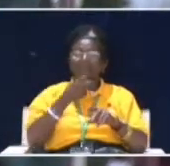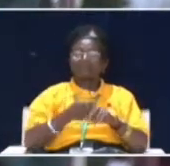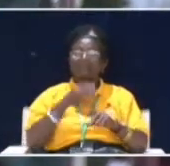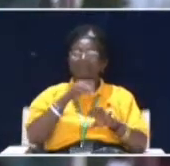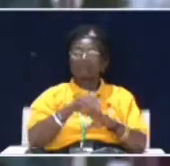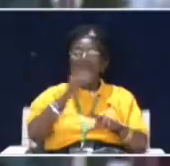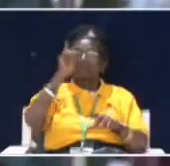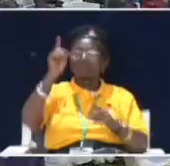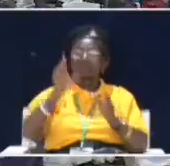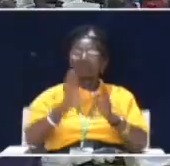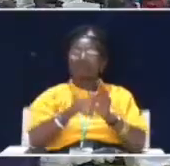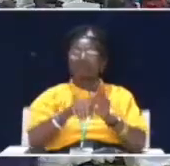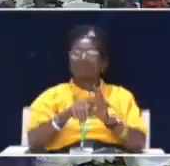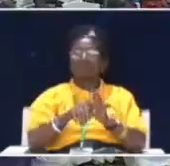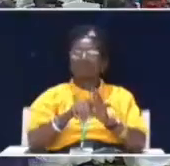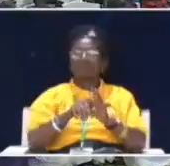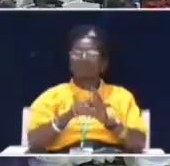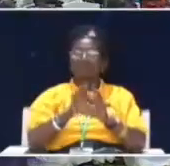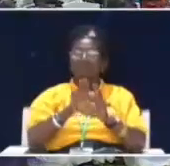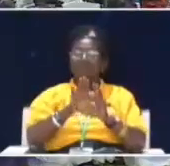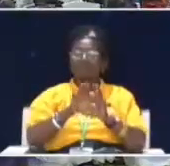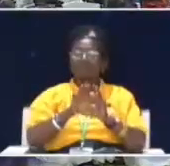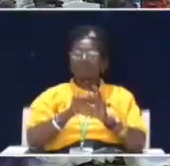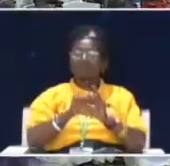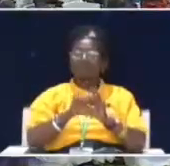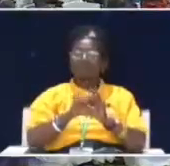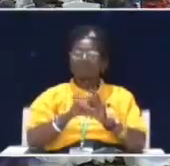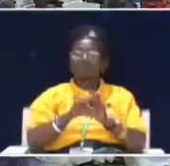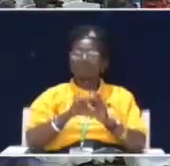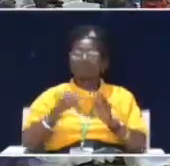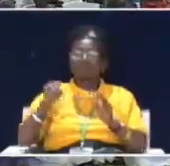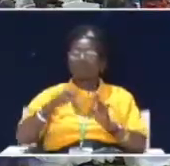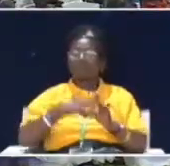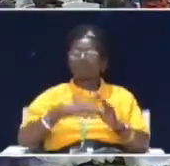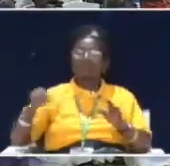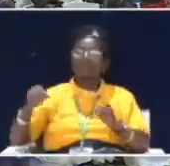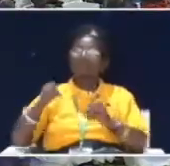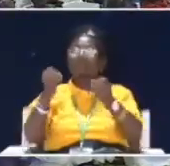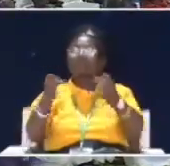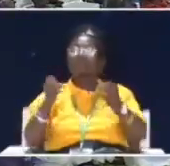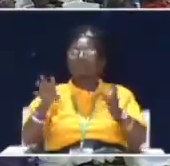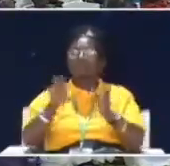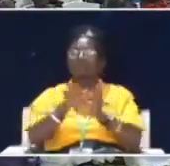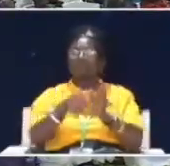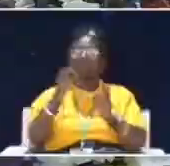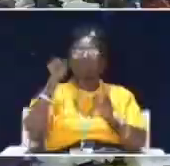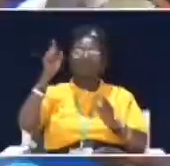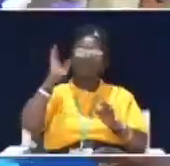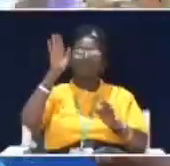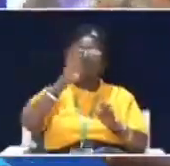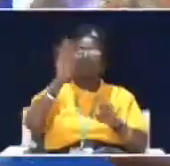Amen. Iwo na wa kan lekun kan. And many doors will be open unto you.